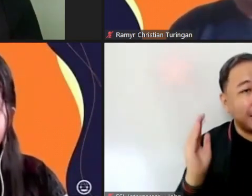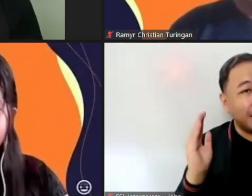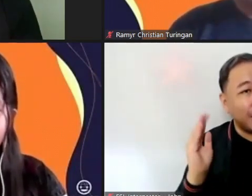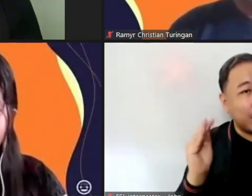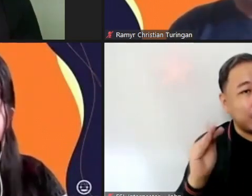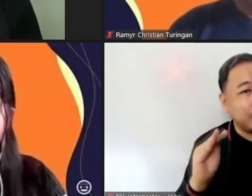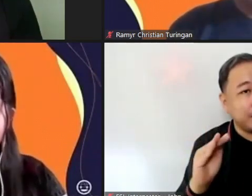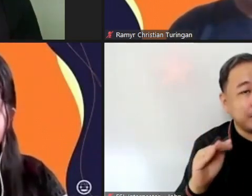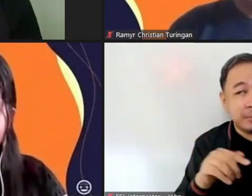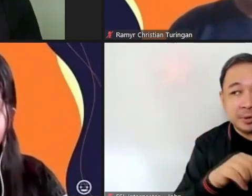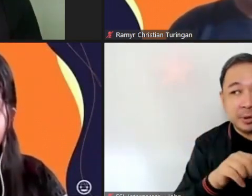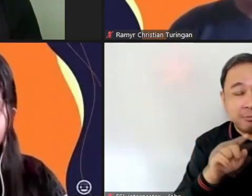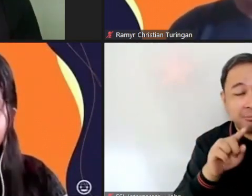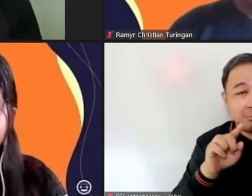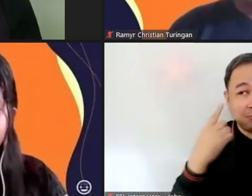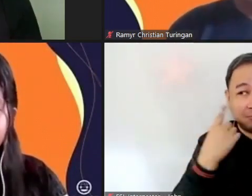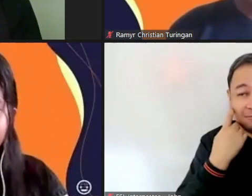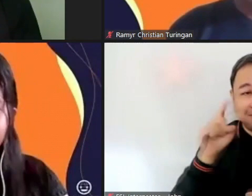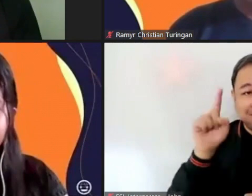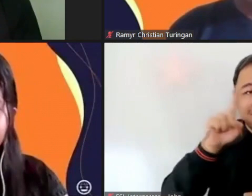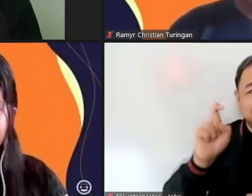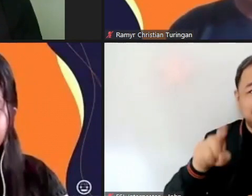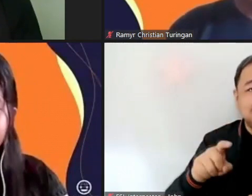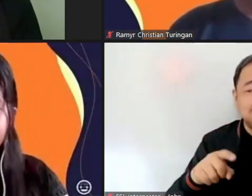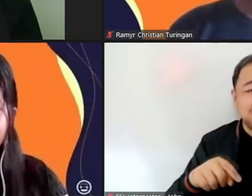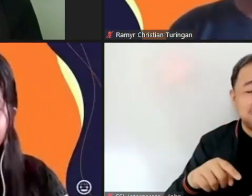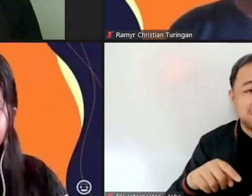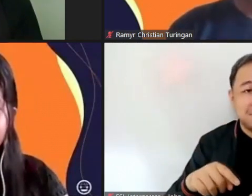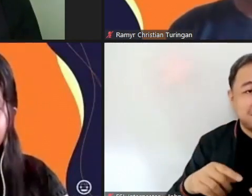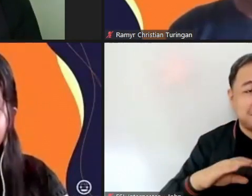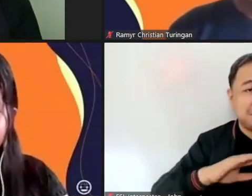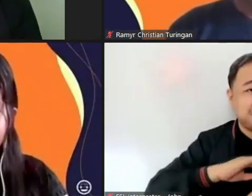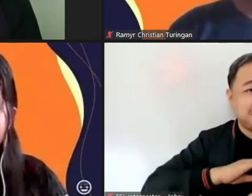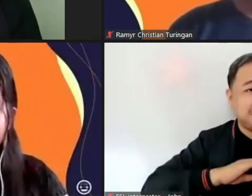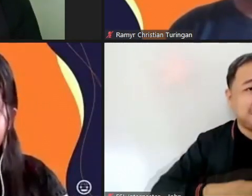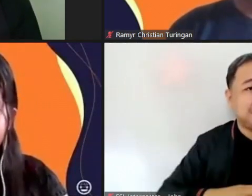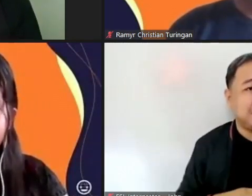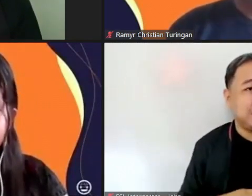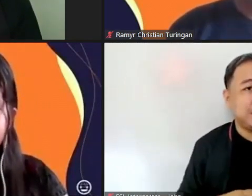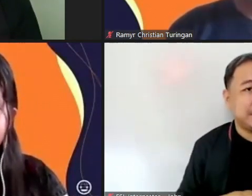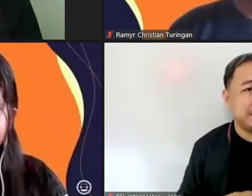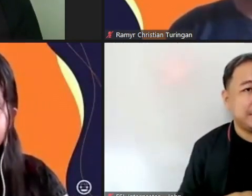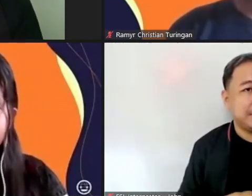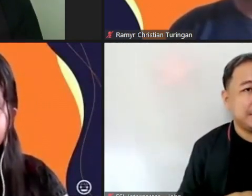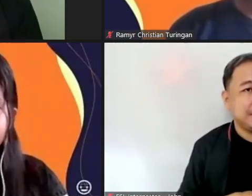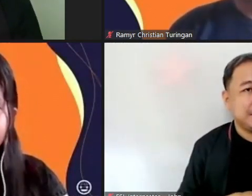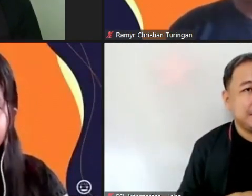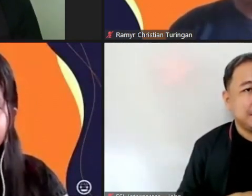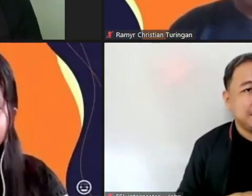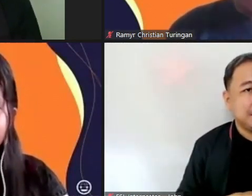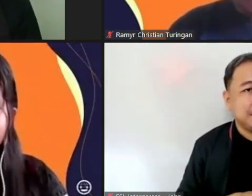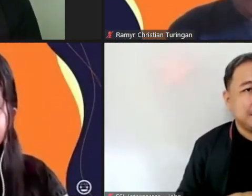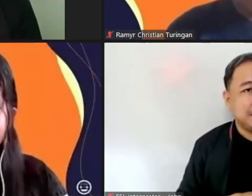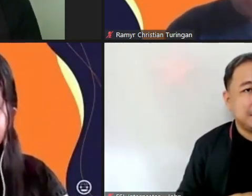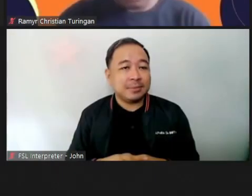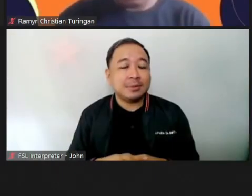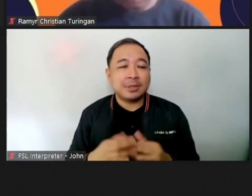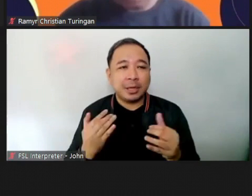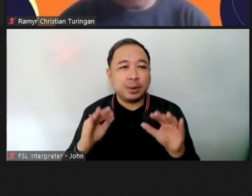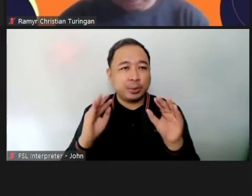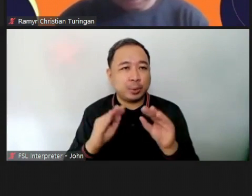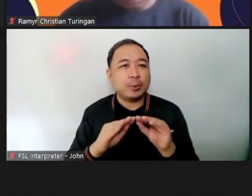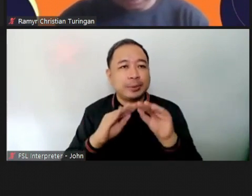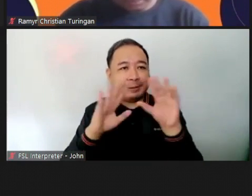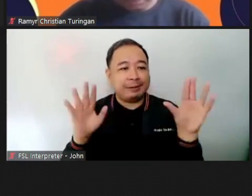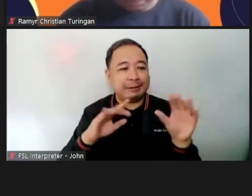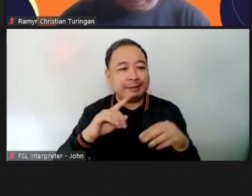question center was able to, and the rest of the participants, you guys were able to, medyo mas nalinawan kayo with